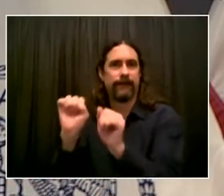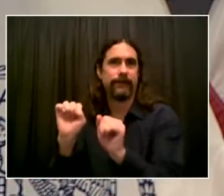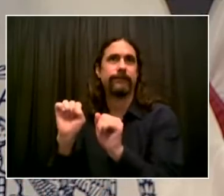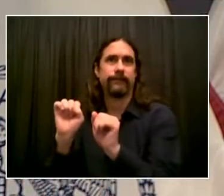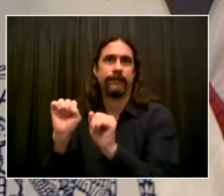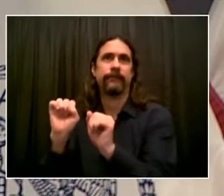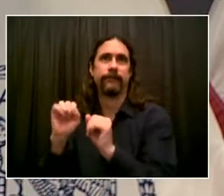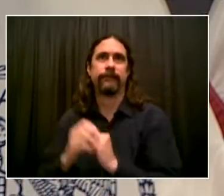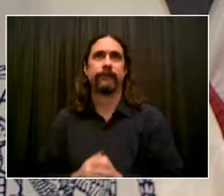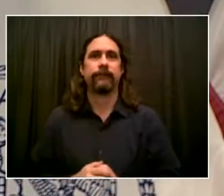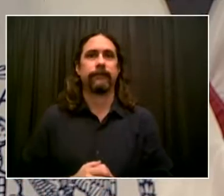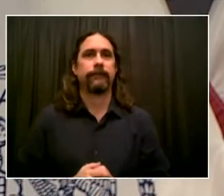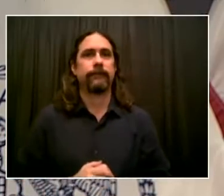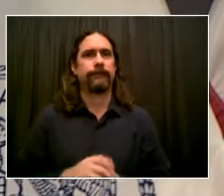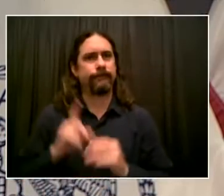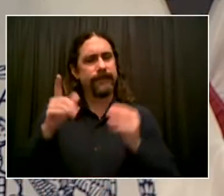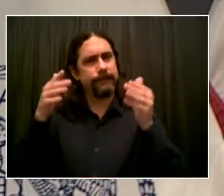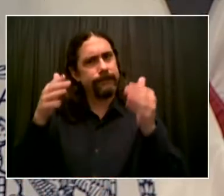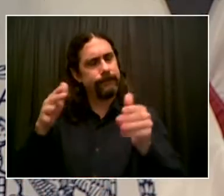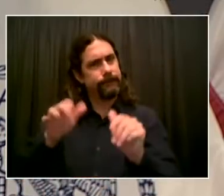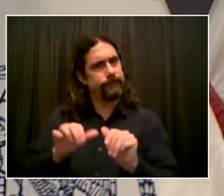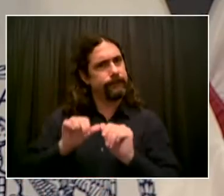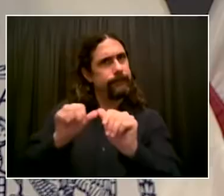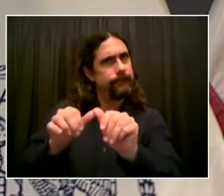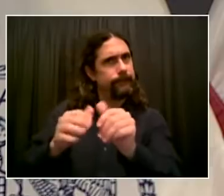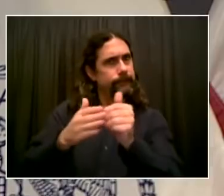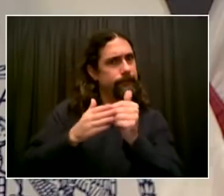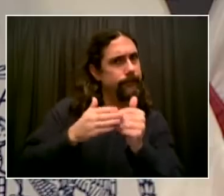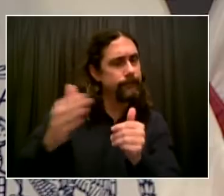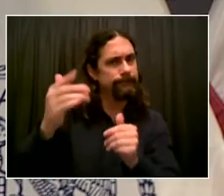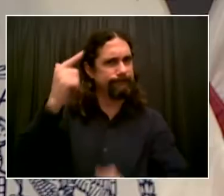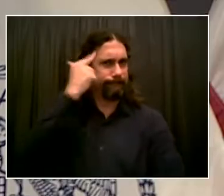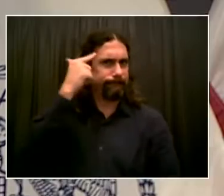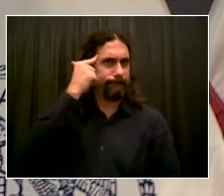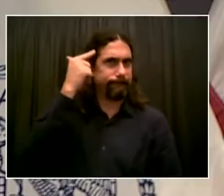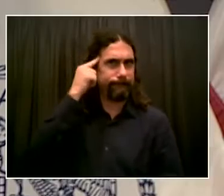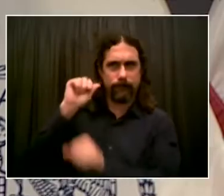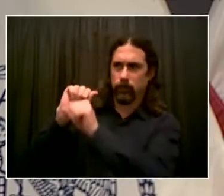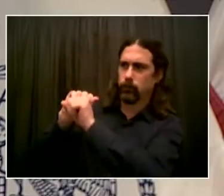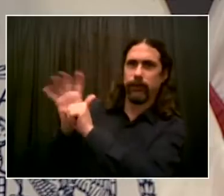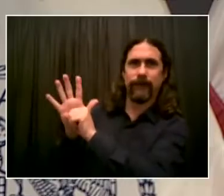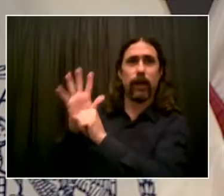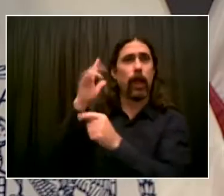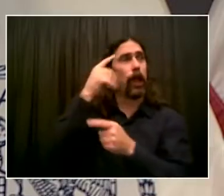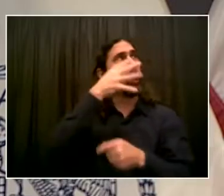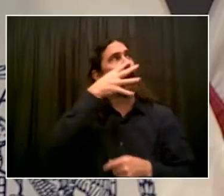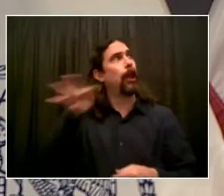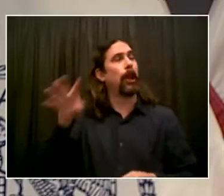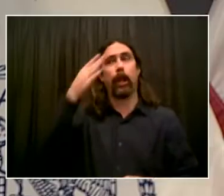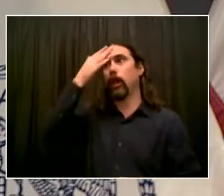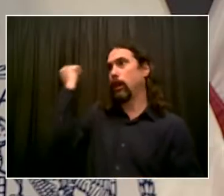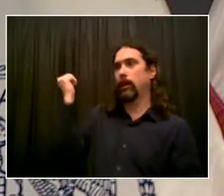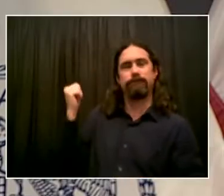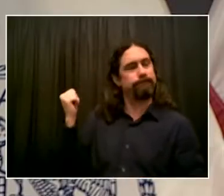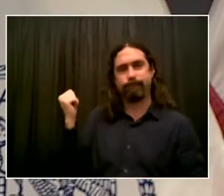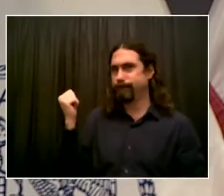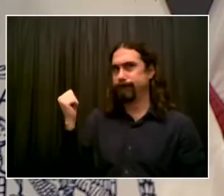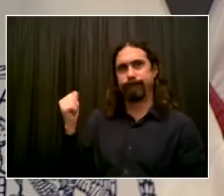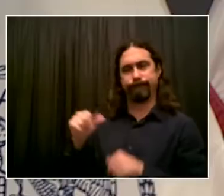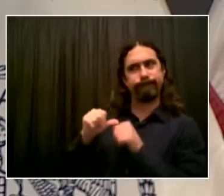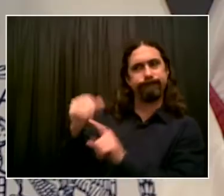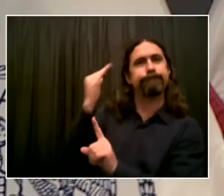of the crisis to now the safest place in the country. So we're going to keep a focus on vaccination. We're going to keep a focus on everyone